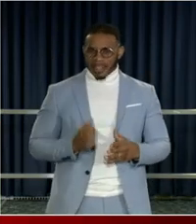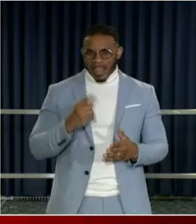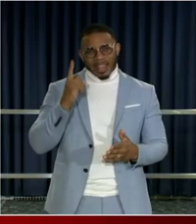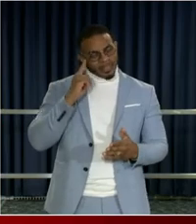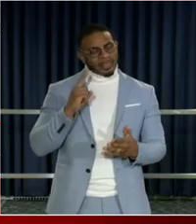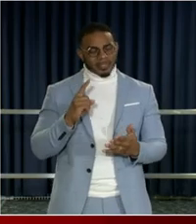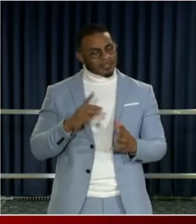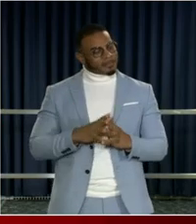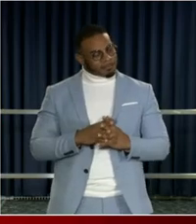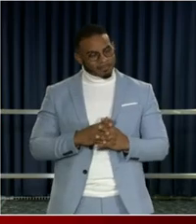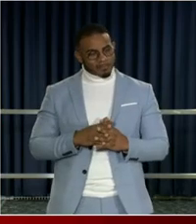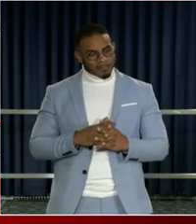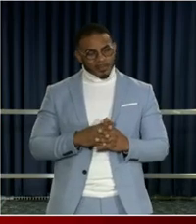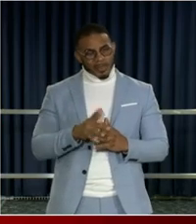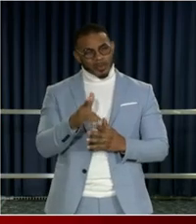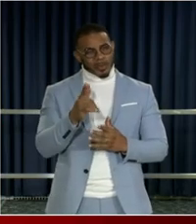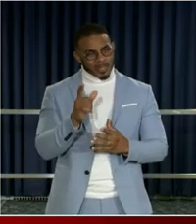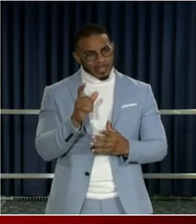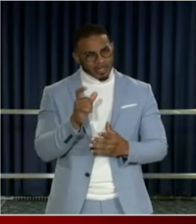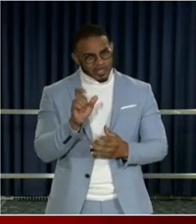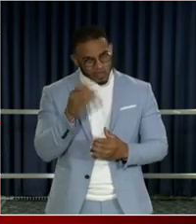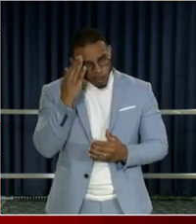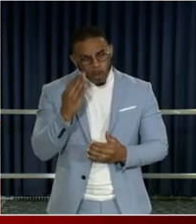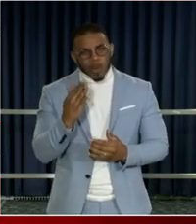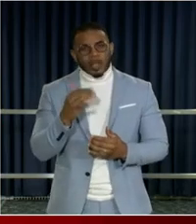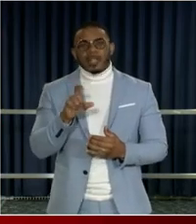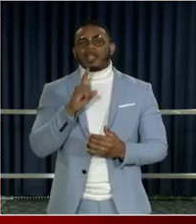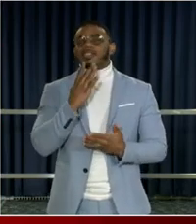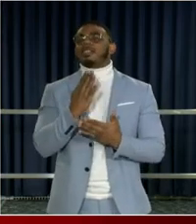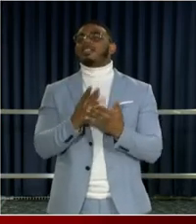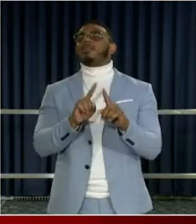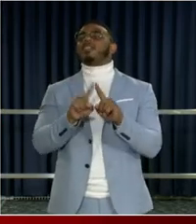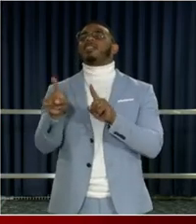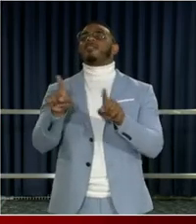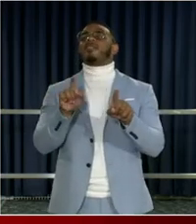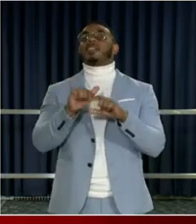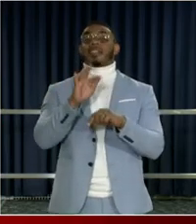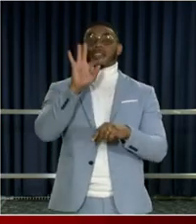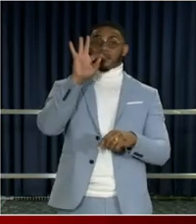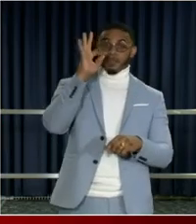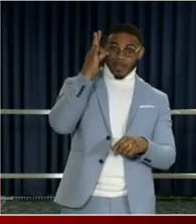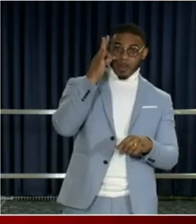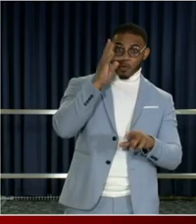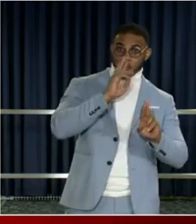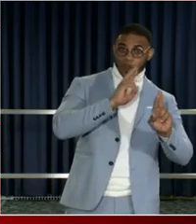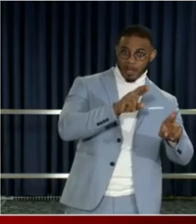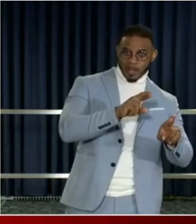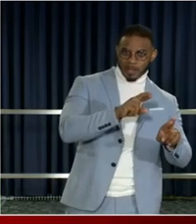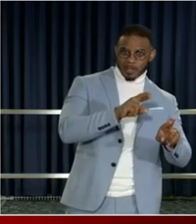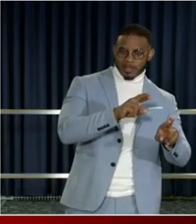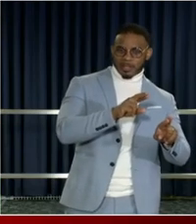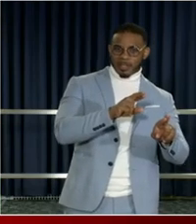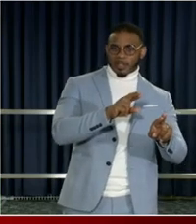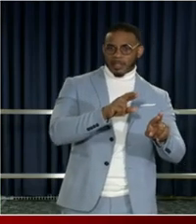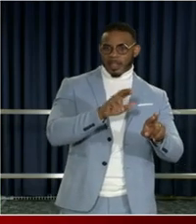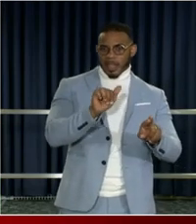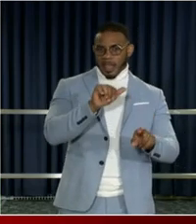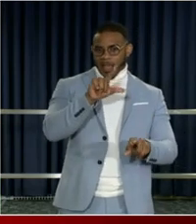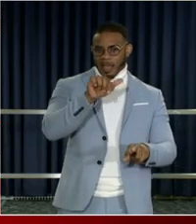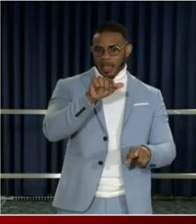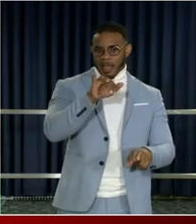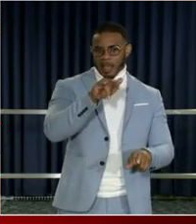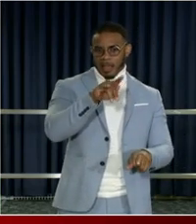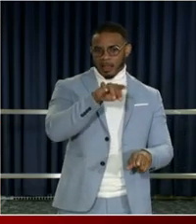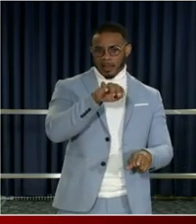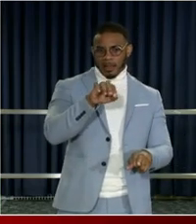it bears mentioning that there is some difference in the federal response at Lafayette